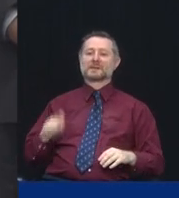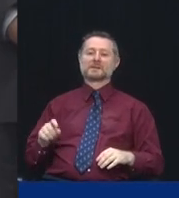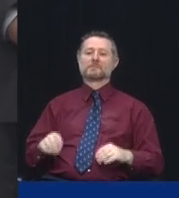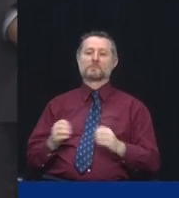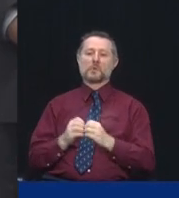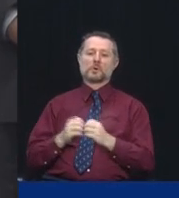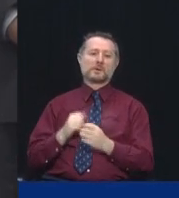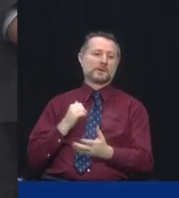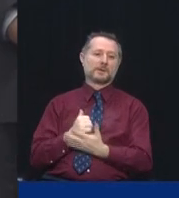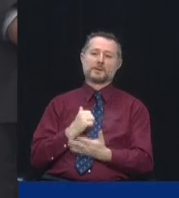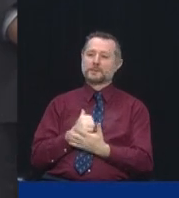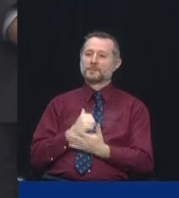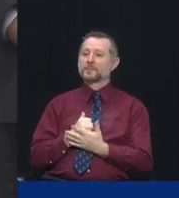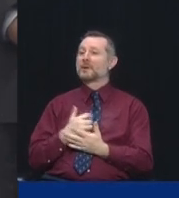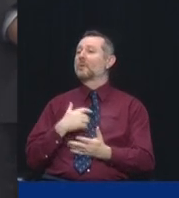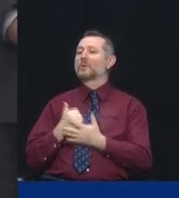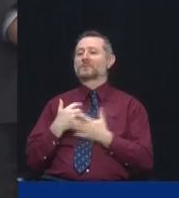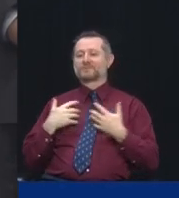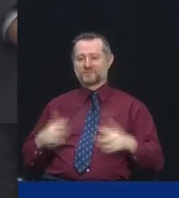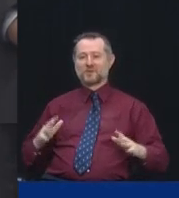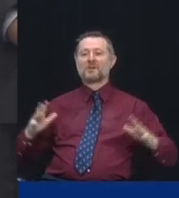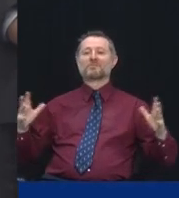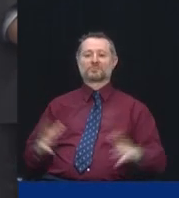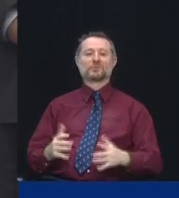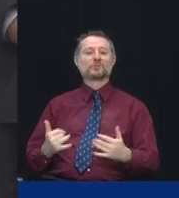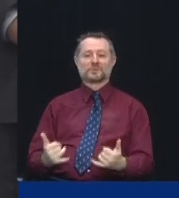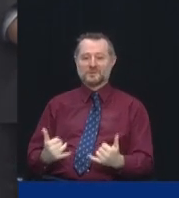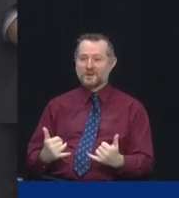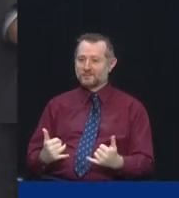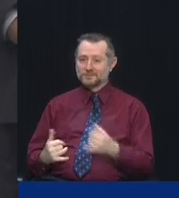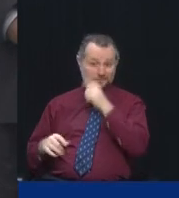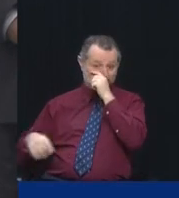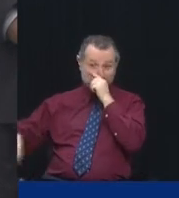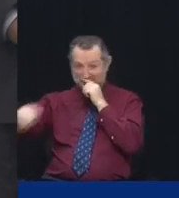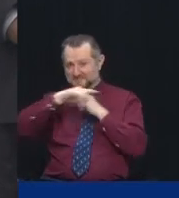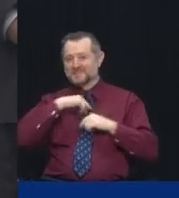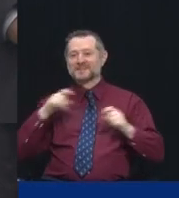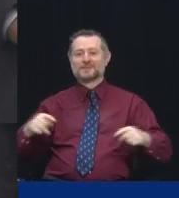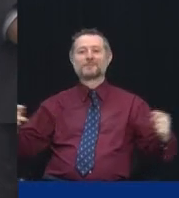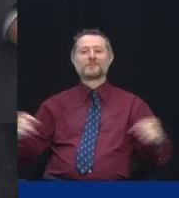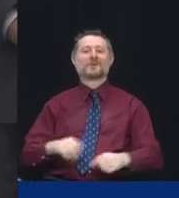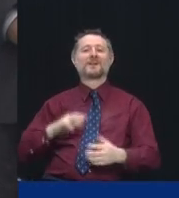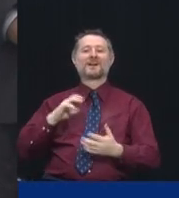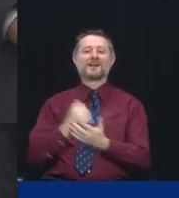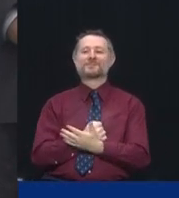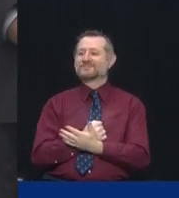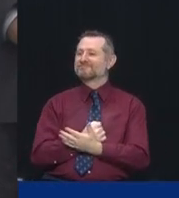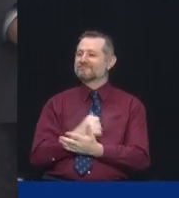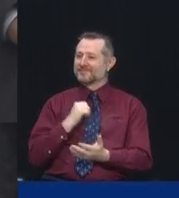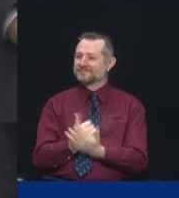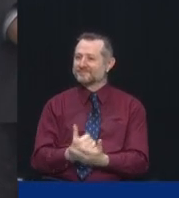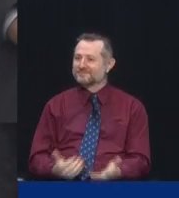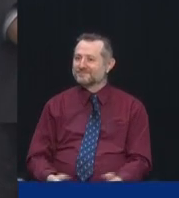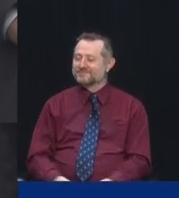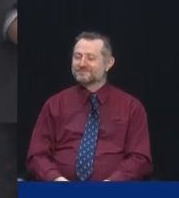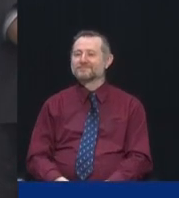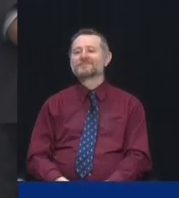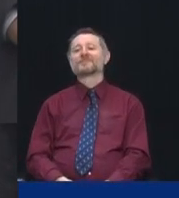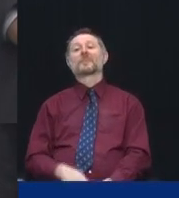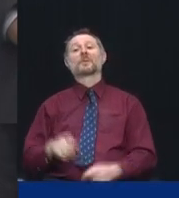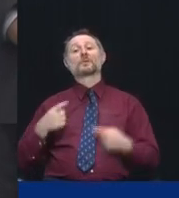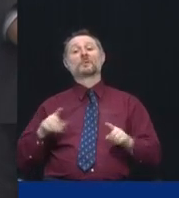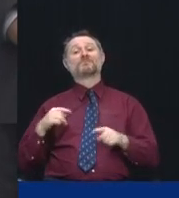help is here. Now all we need is for people to come and take advantage of it. Throughout this pandemic, some seniors